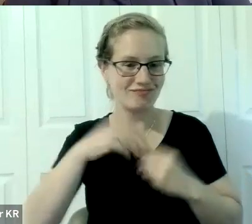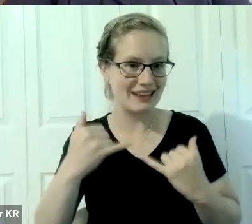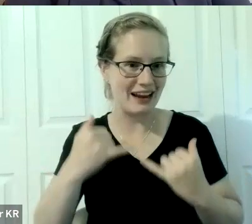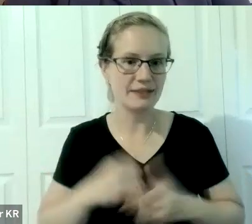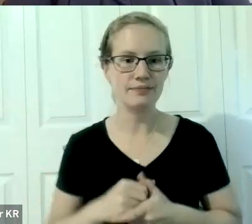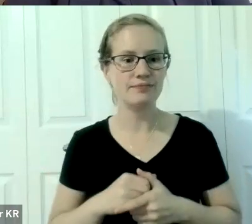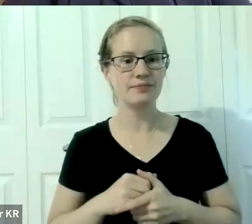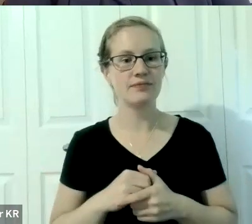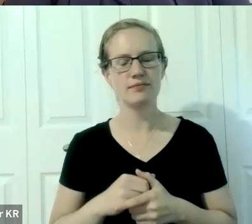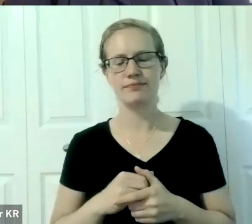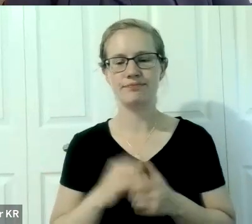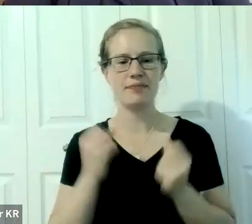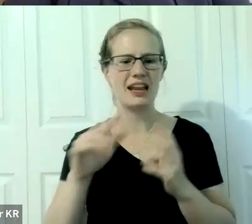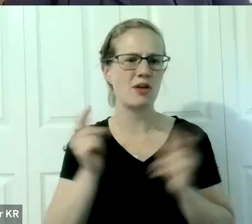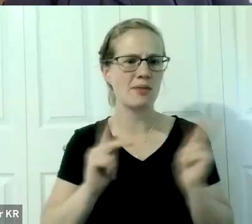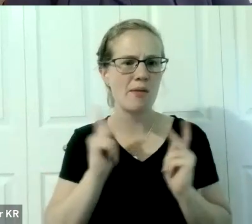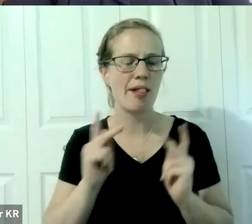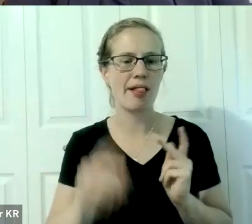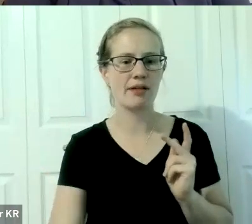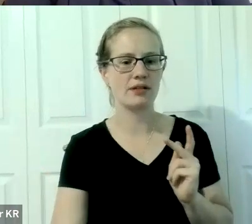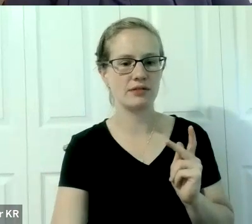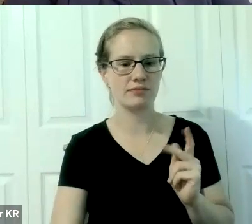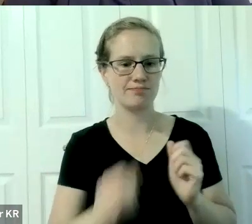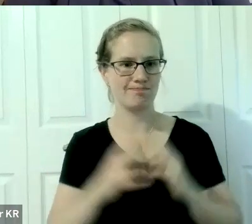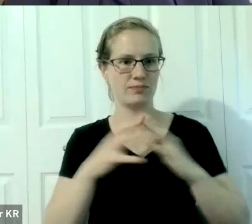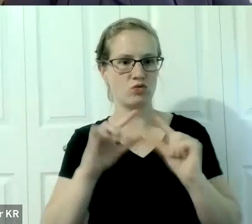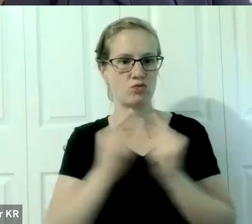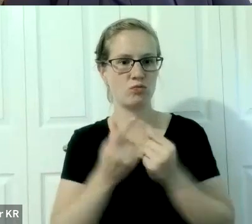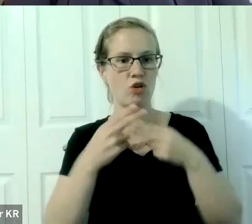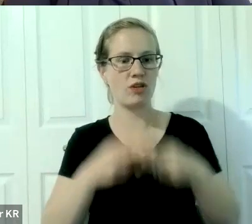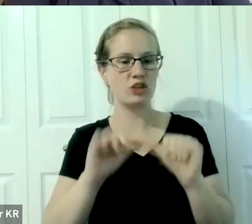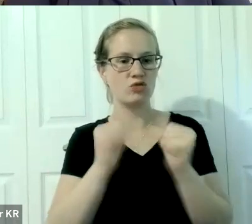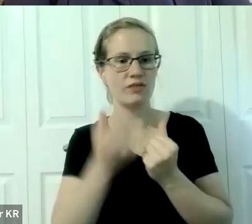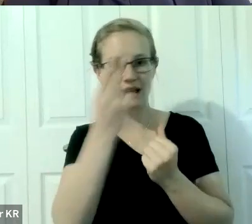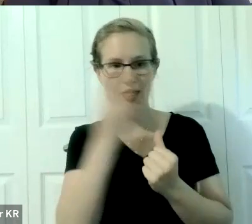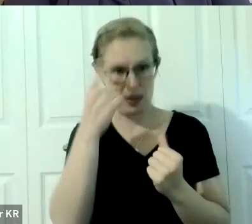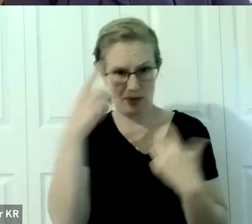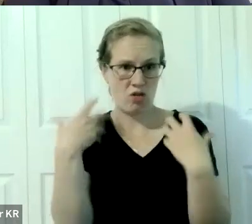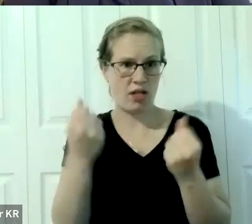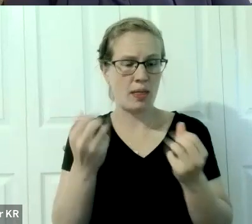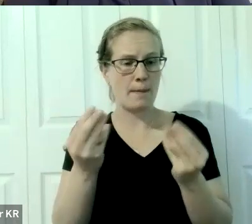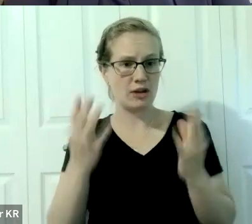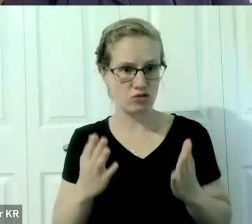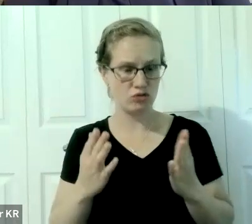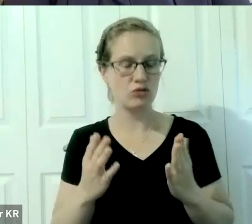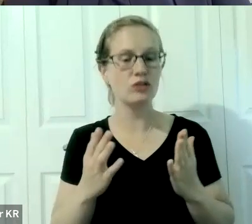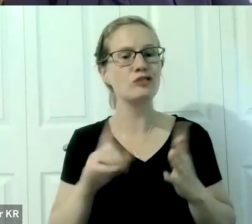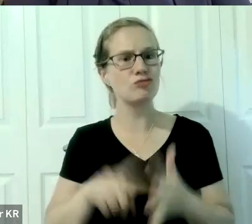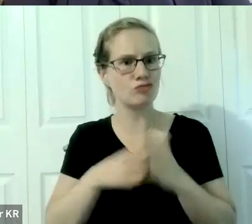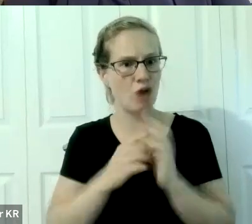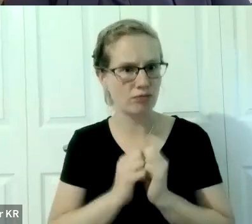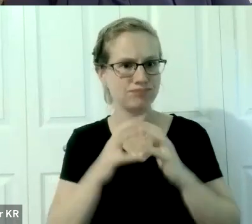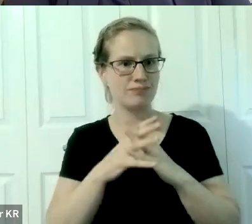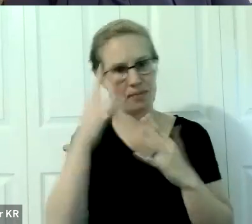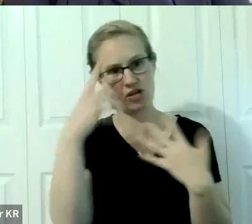I've joined with a number of other people and formed a group called the Association of Catholic Mental Health Ministers to start mental health ministry